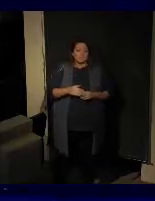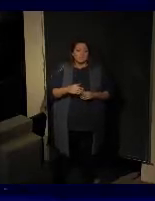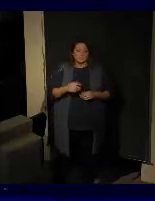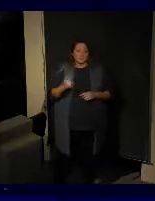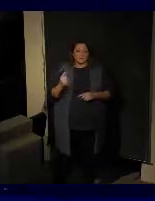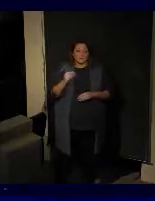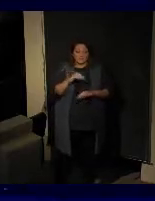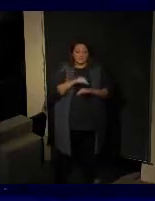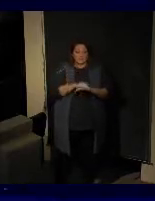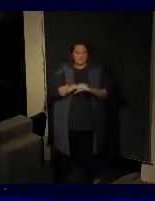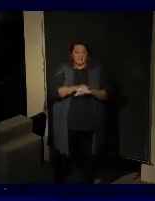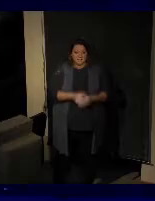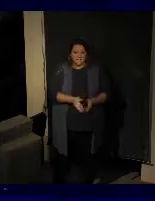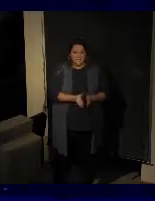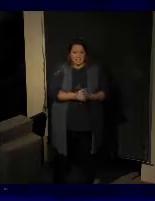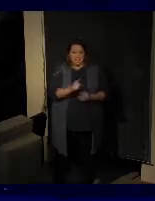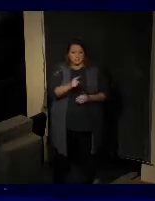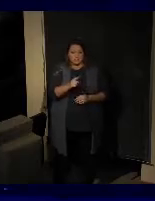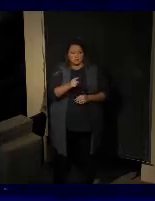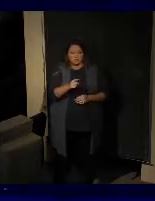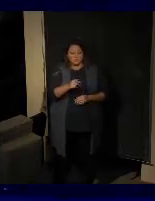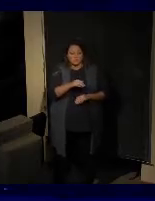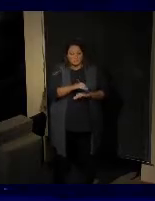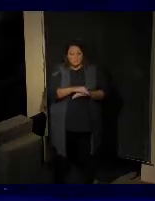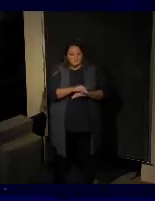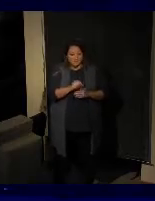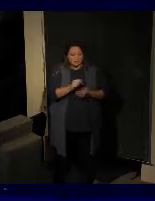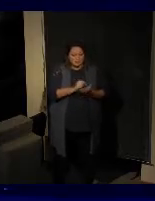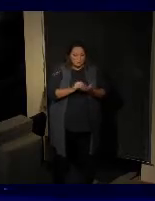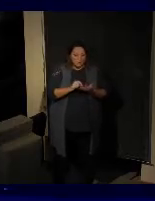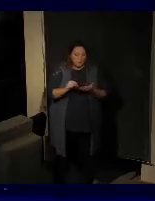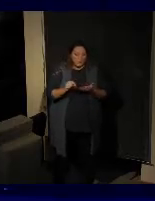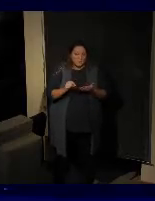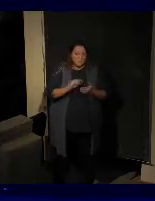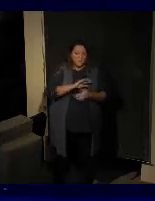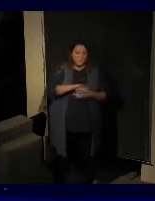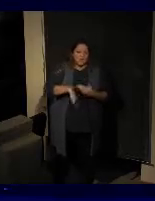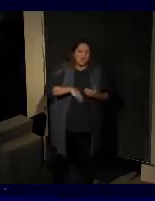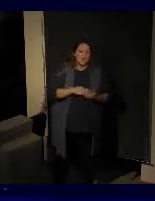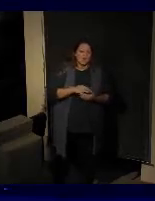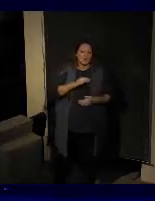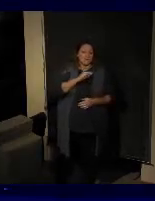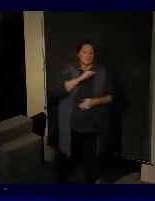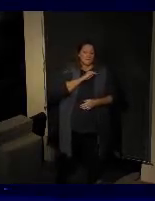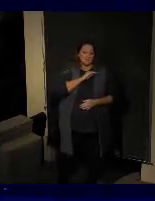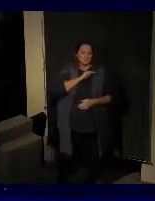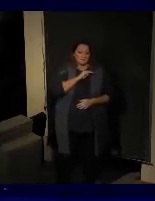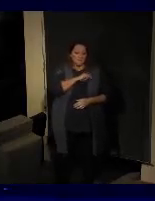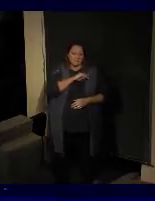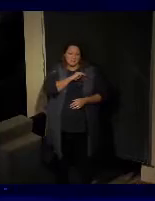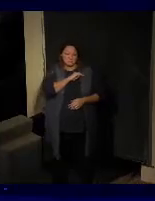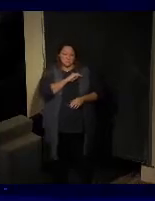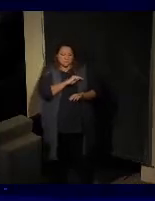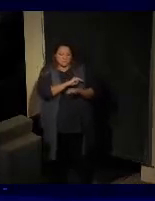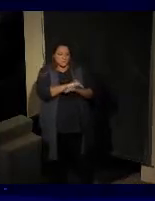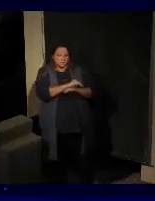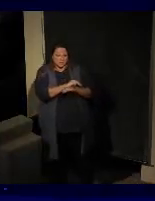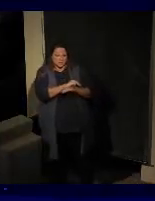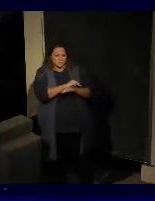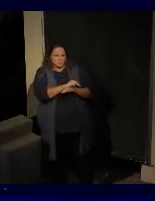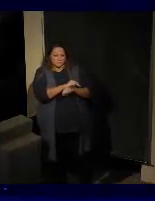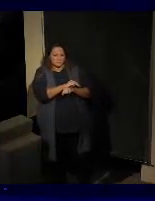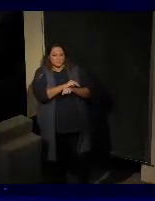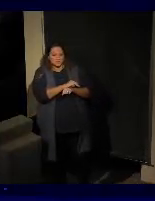I asked you tonight to write down everything we support, every ministry we support, every missionary we support, could